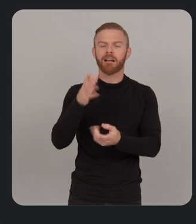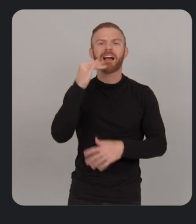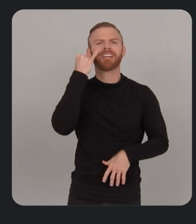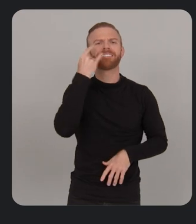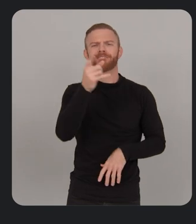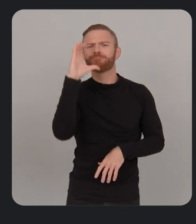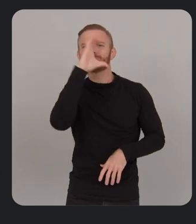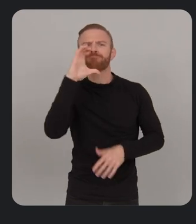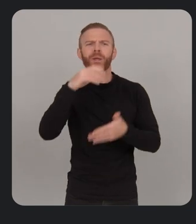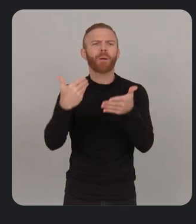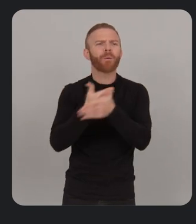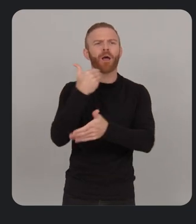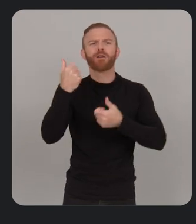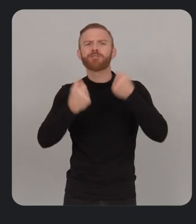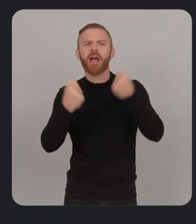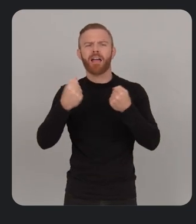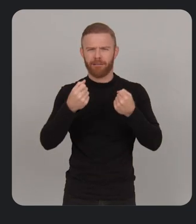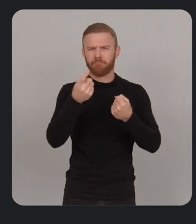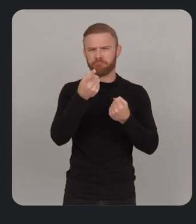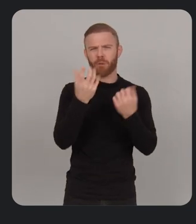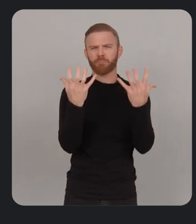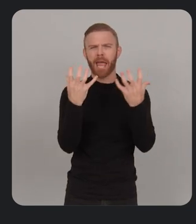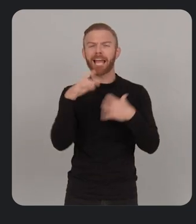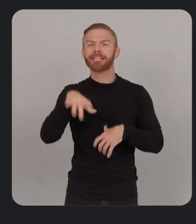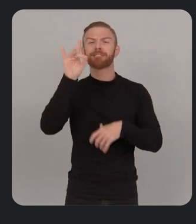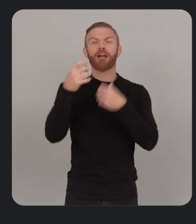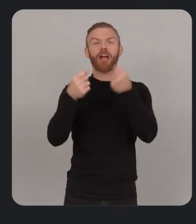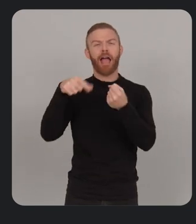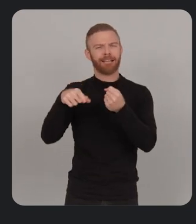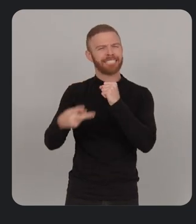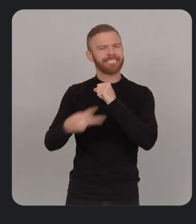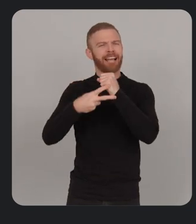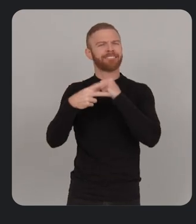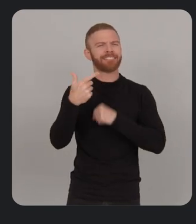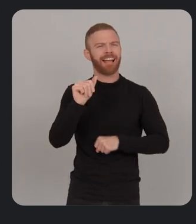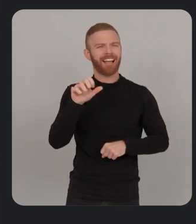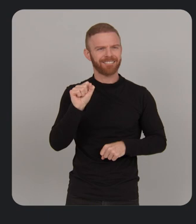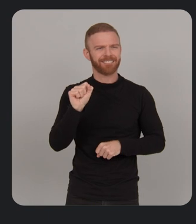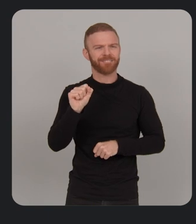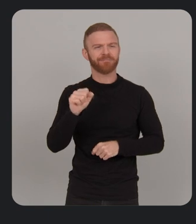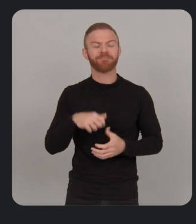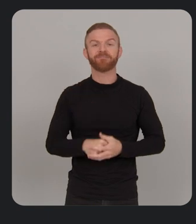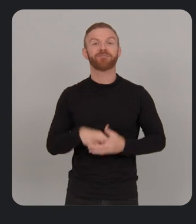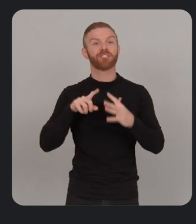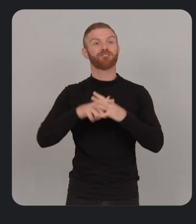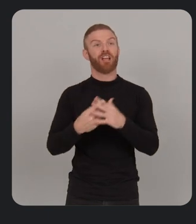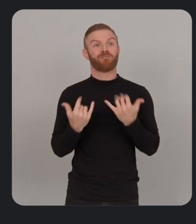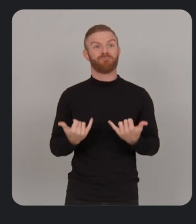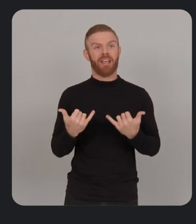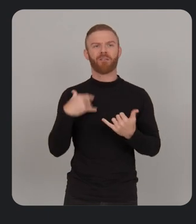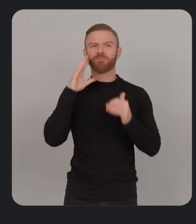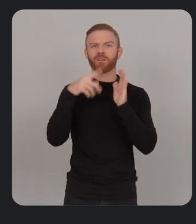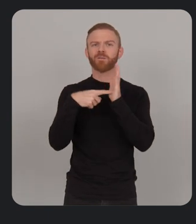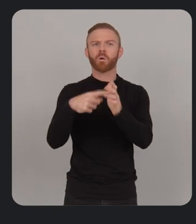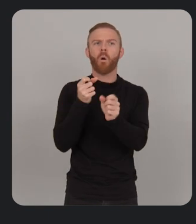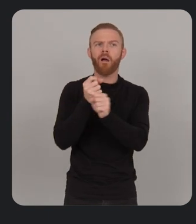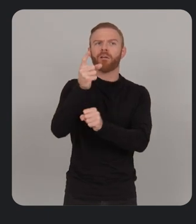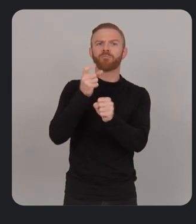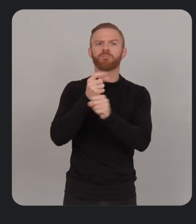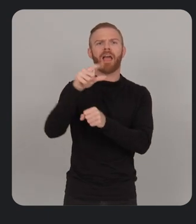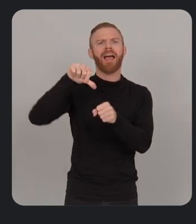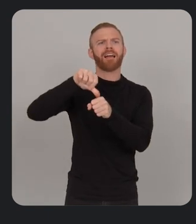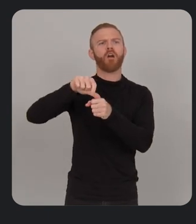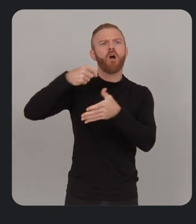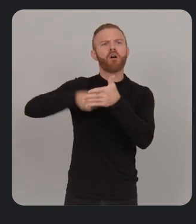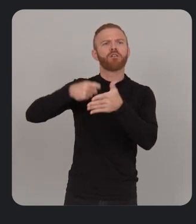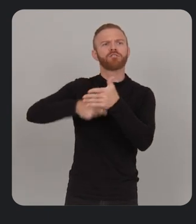so if you're in the market for a new car you'll likely be wanting to lower your fuel costs starting today we'll show the annual fuel cost for